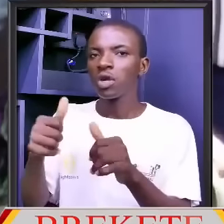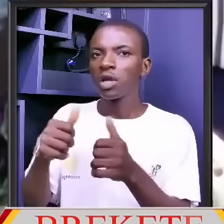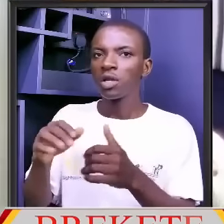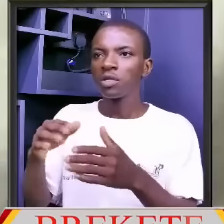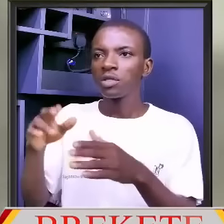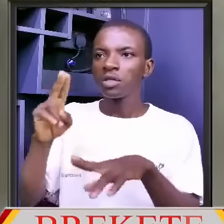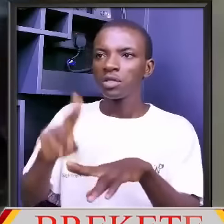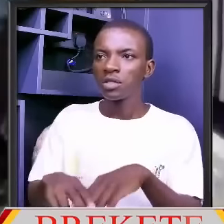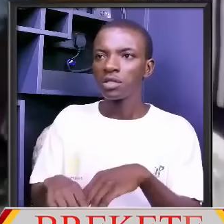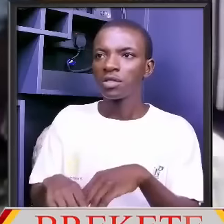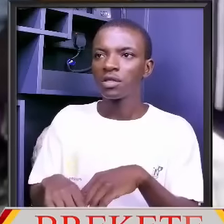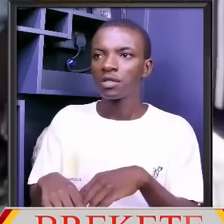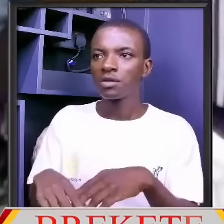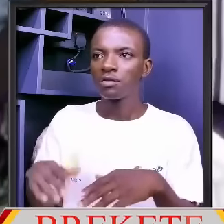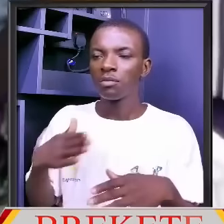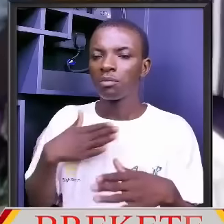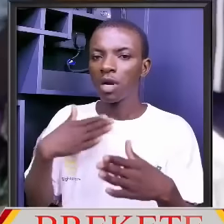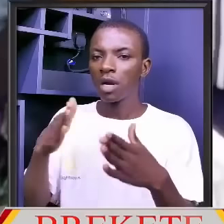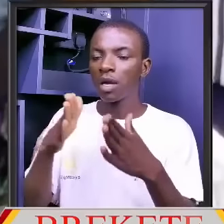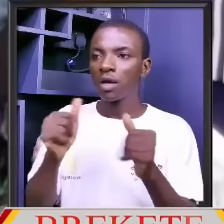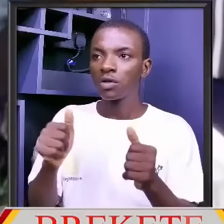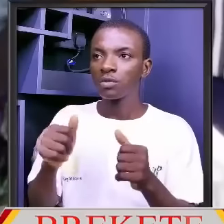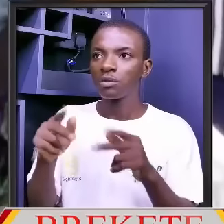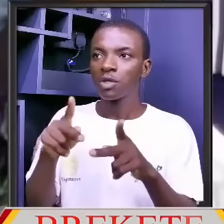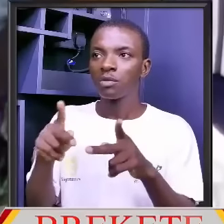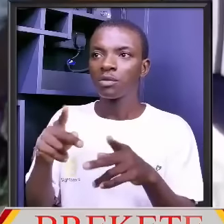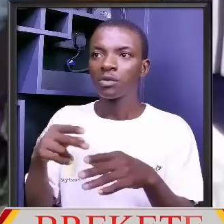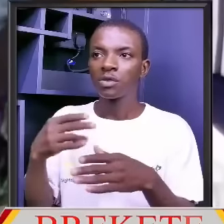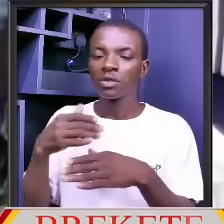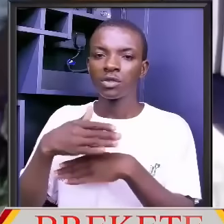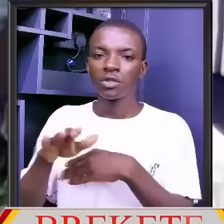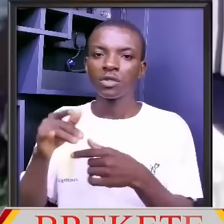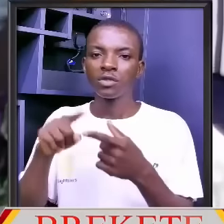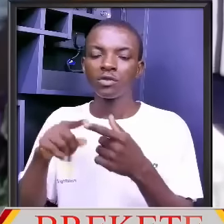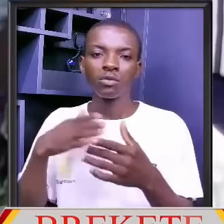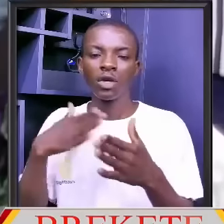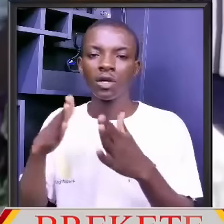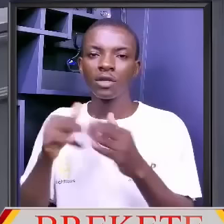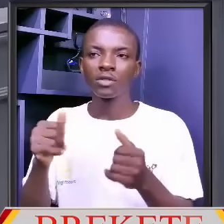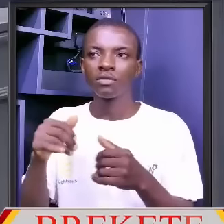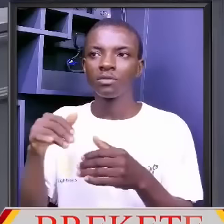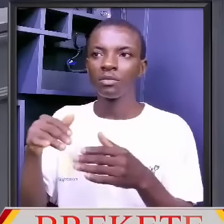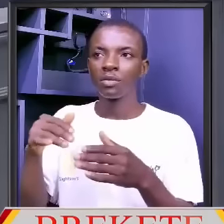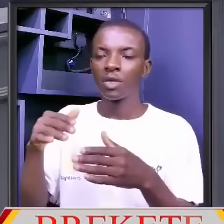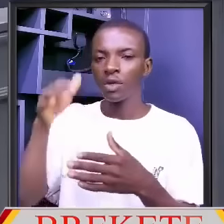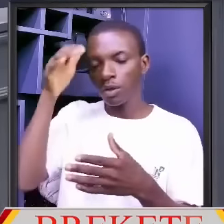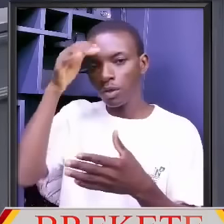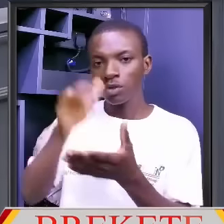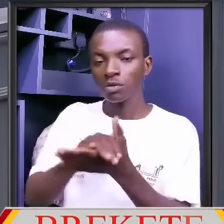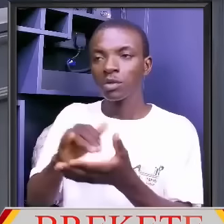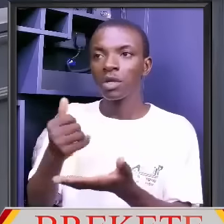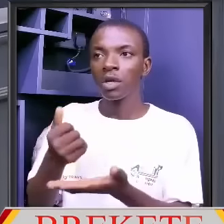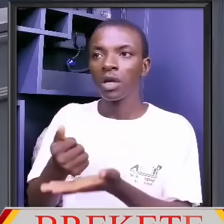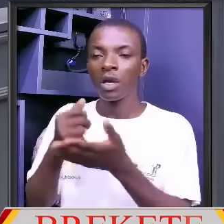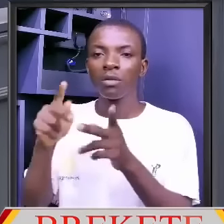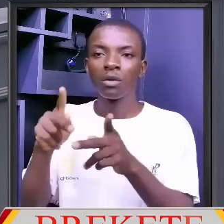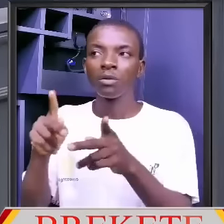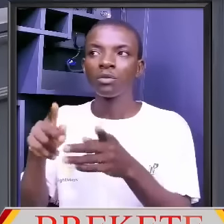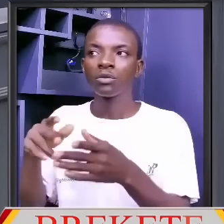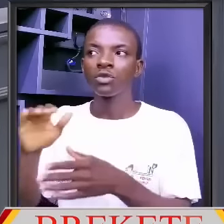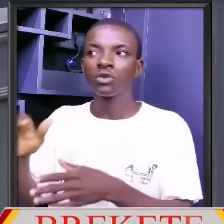come city. Now my house, people they stay my house, because my husband they like help people